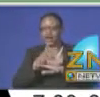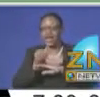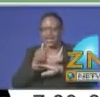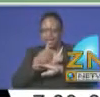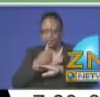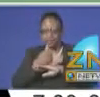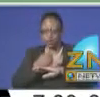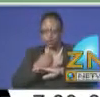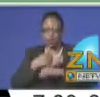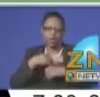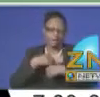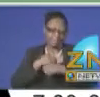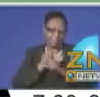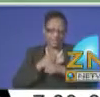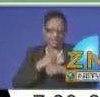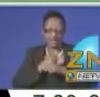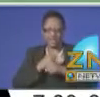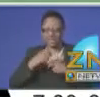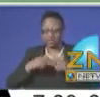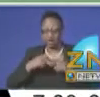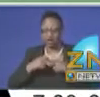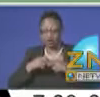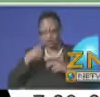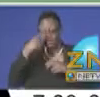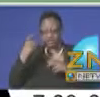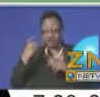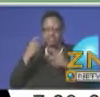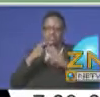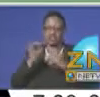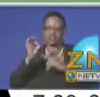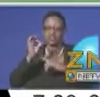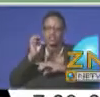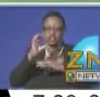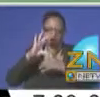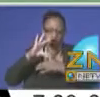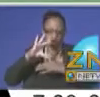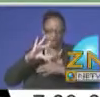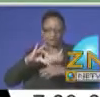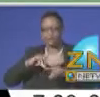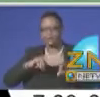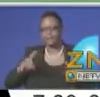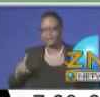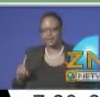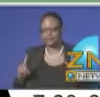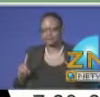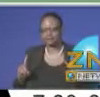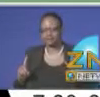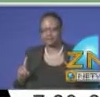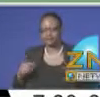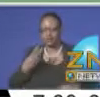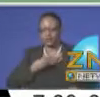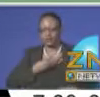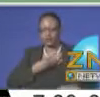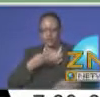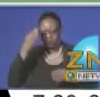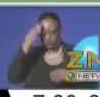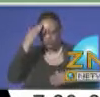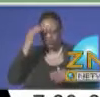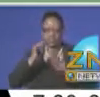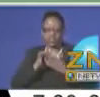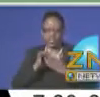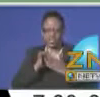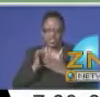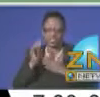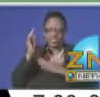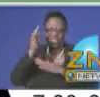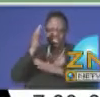profitable routes for the airline. We're all keenly aware of this global economic hardship caused by COVID-19, and especially how the airline industry has been brought